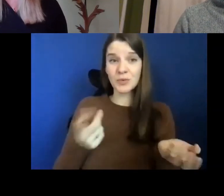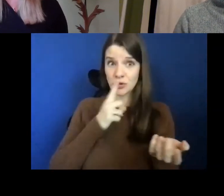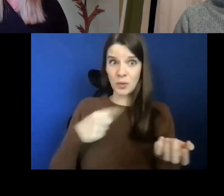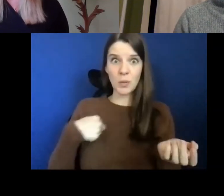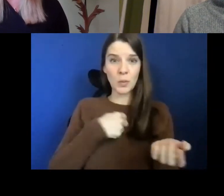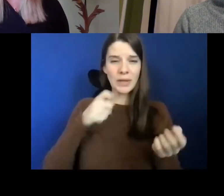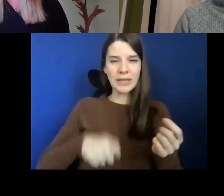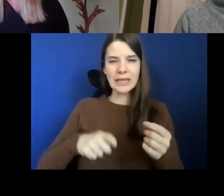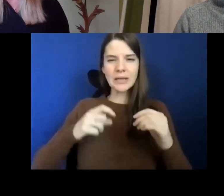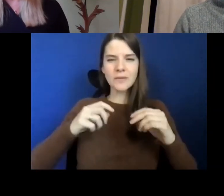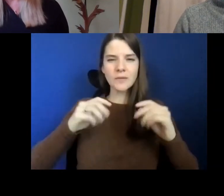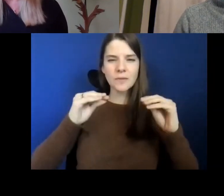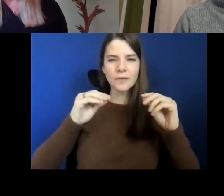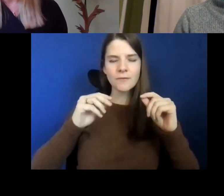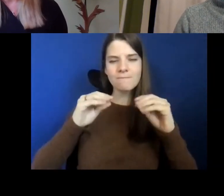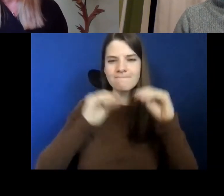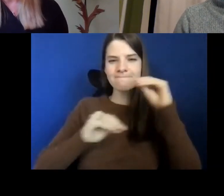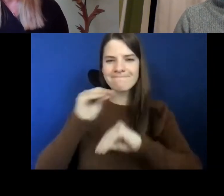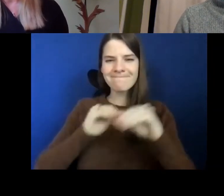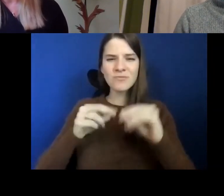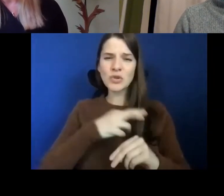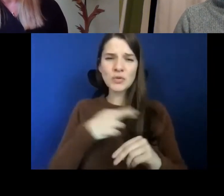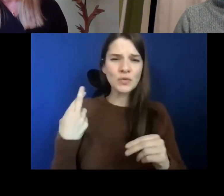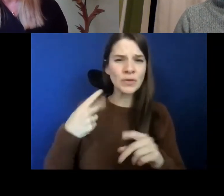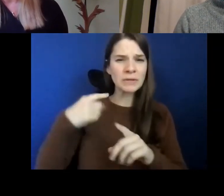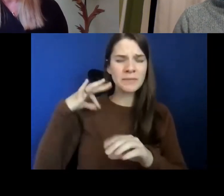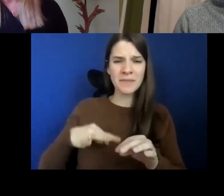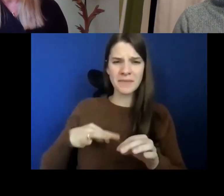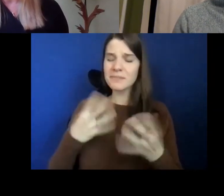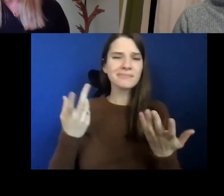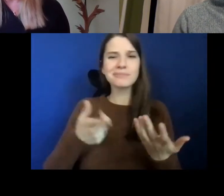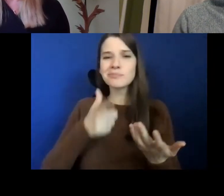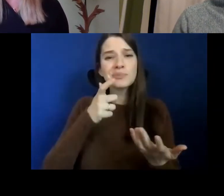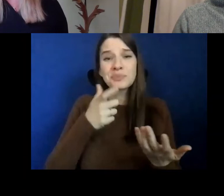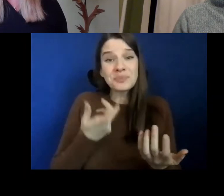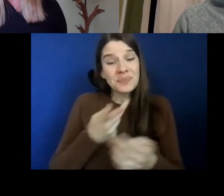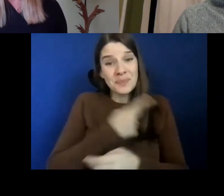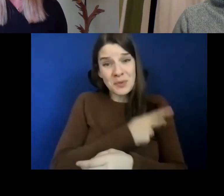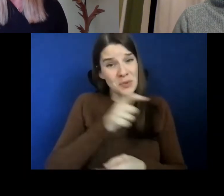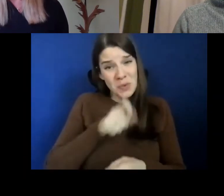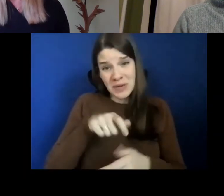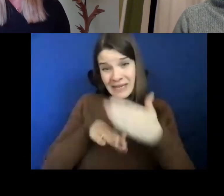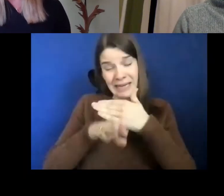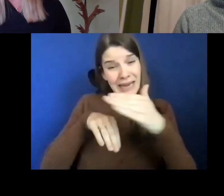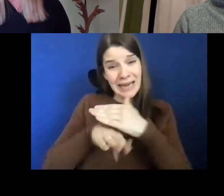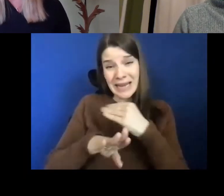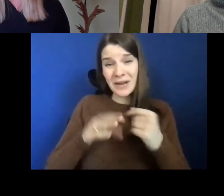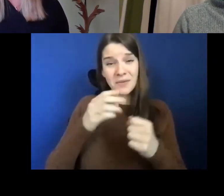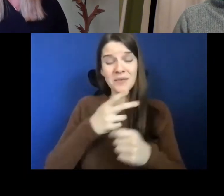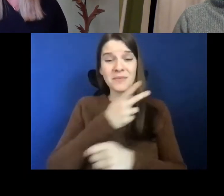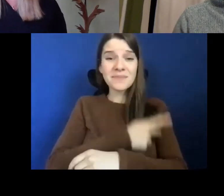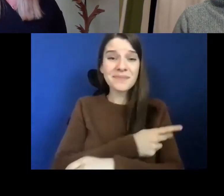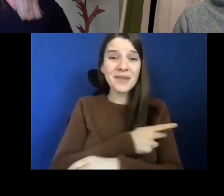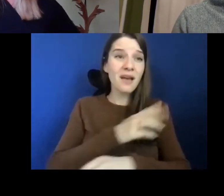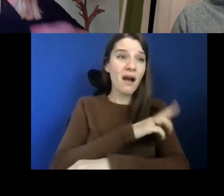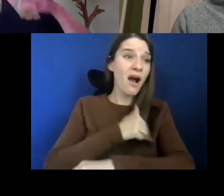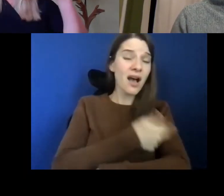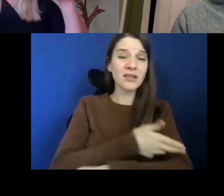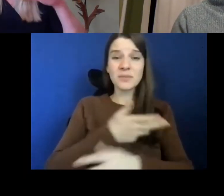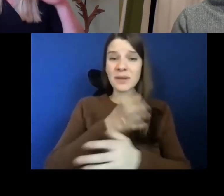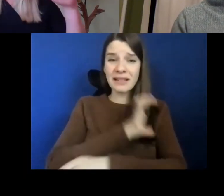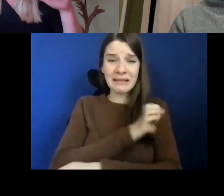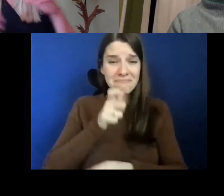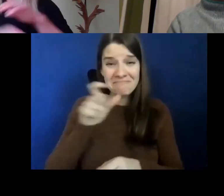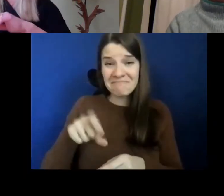risk stratify. You know, people do not need to come to the hospital and clinics all the time. We've got to reduce that. And now we